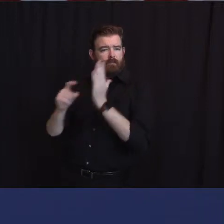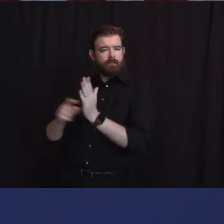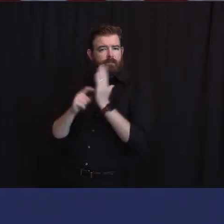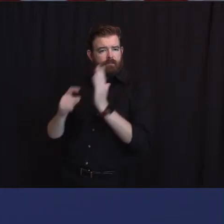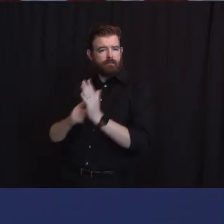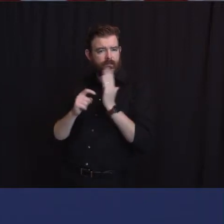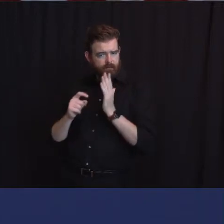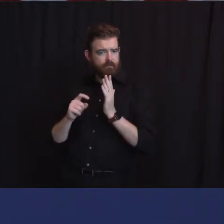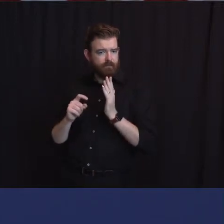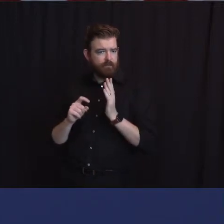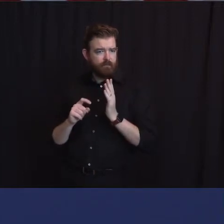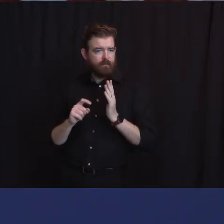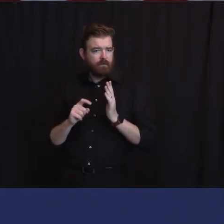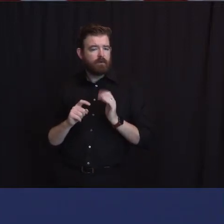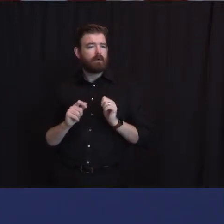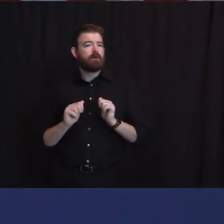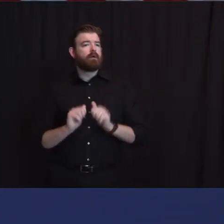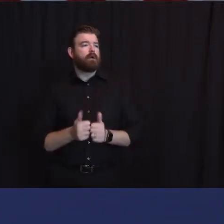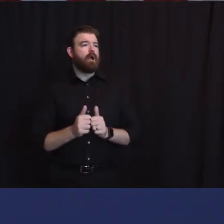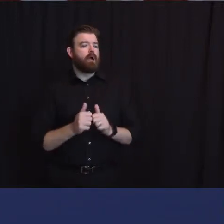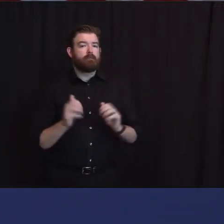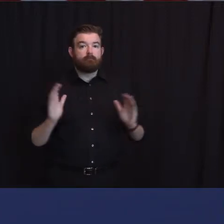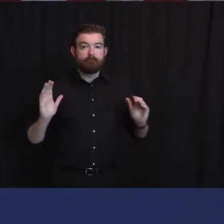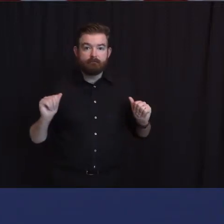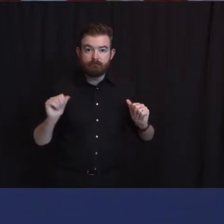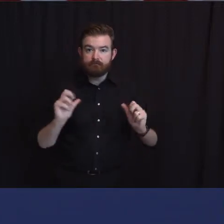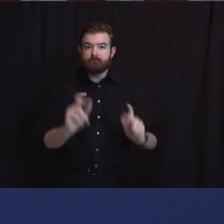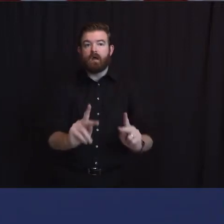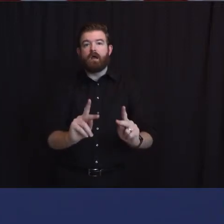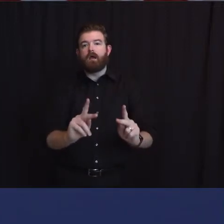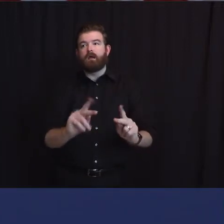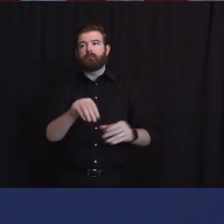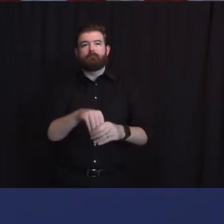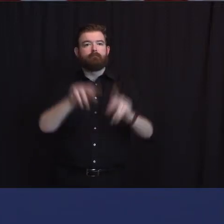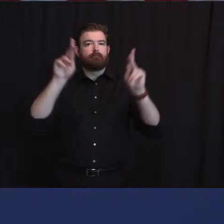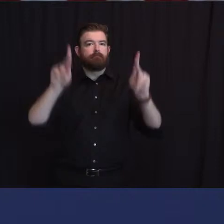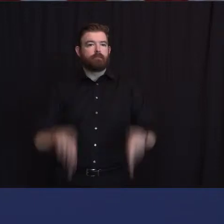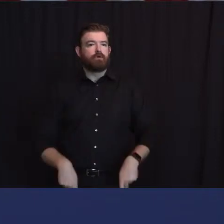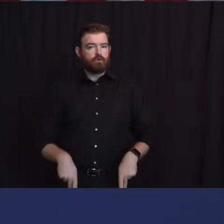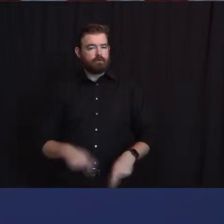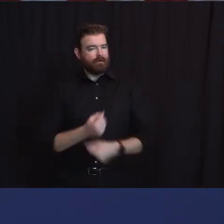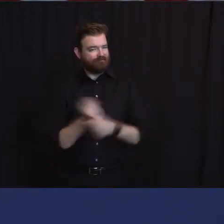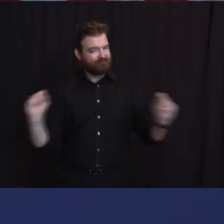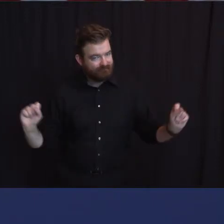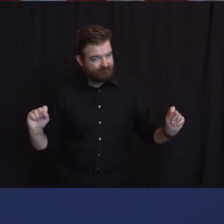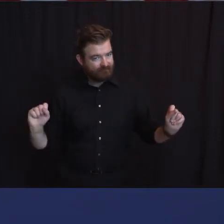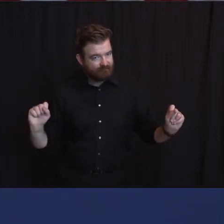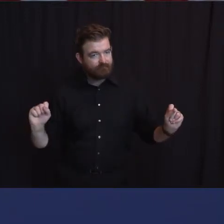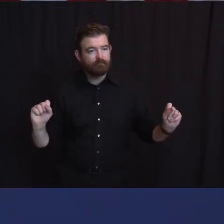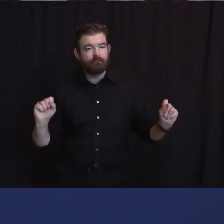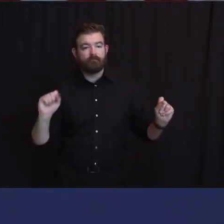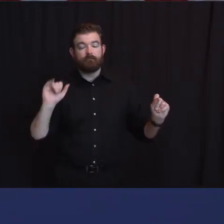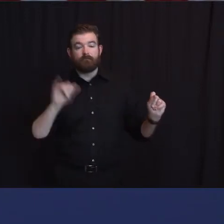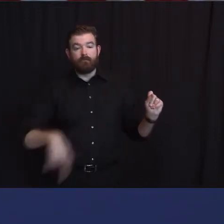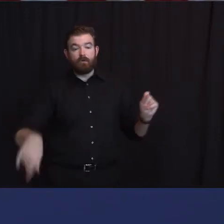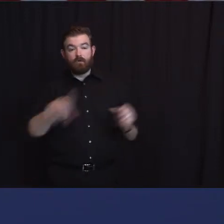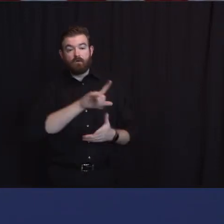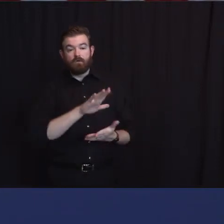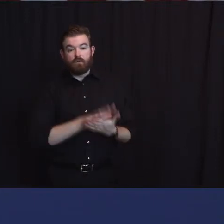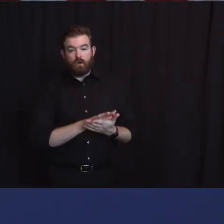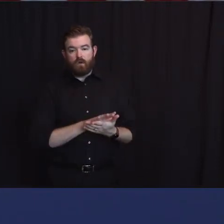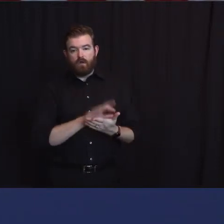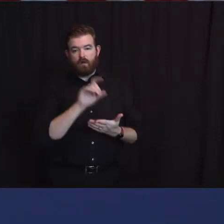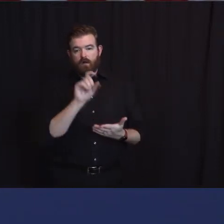in-person instruction and continuity of services. That plan must be submitted to the New Jersey Department of Education